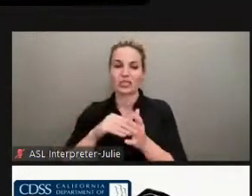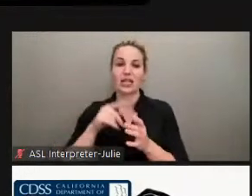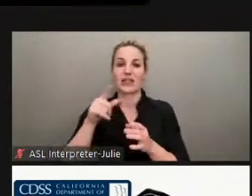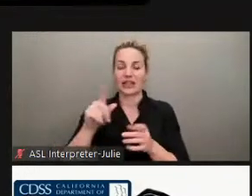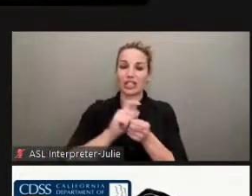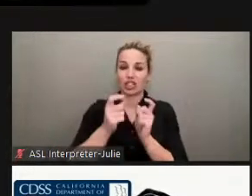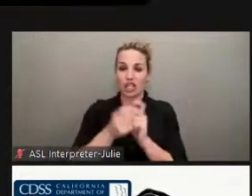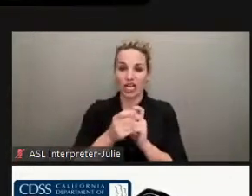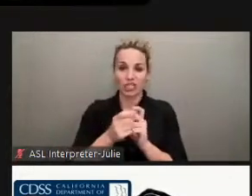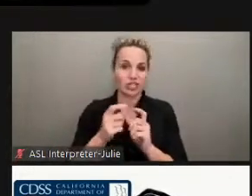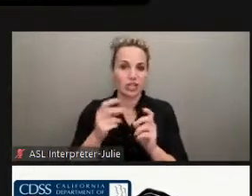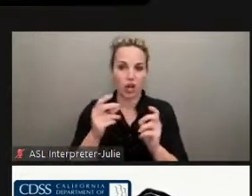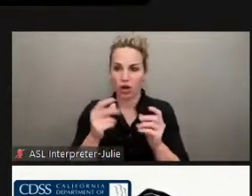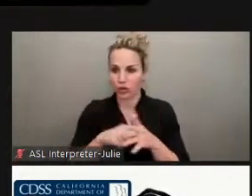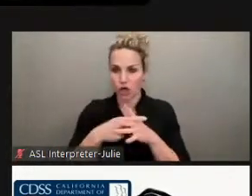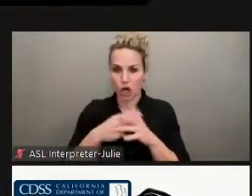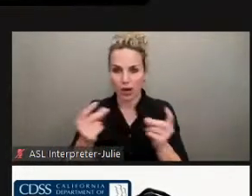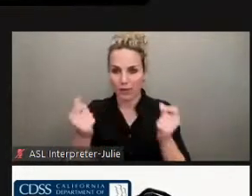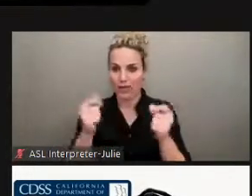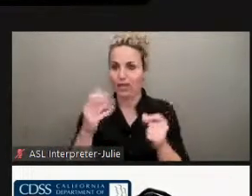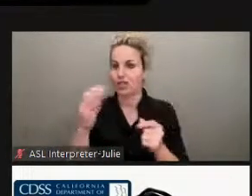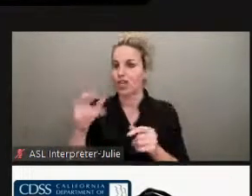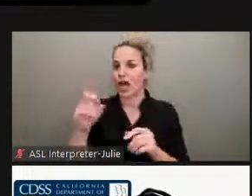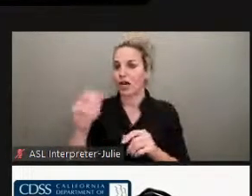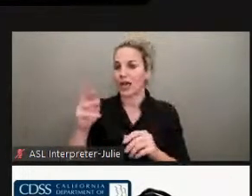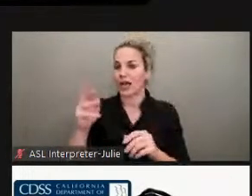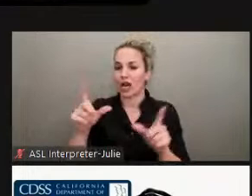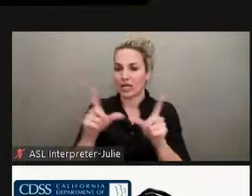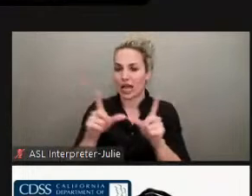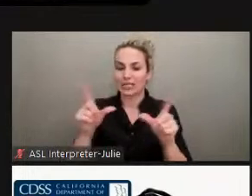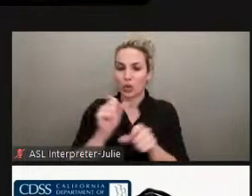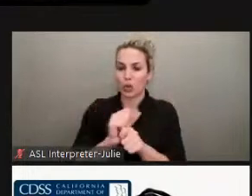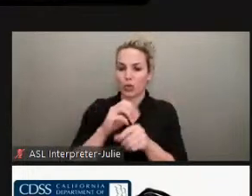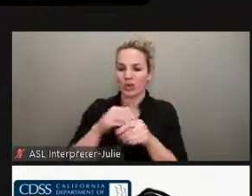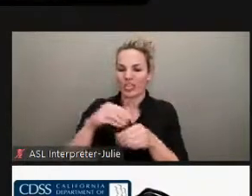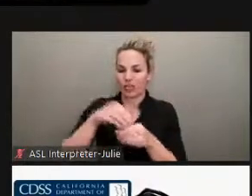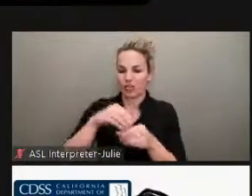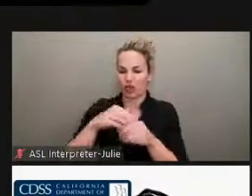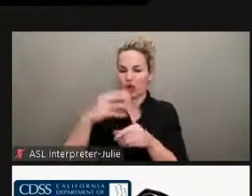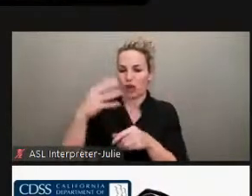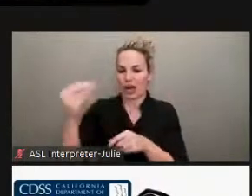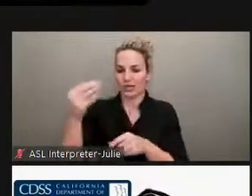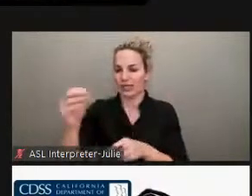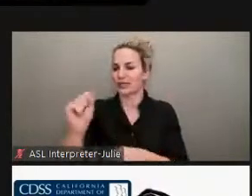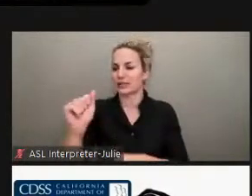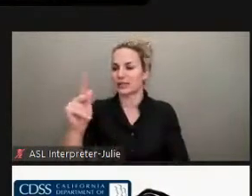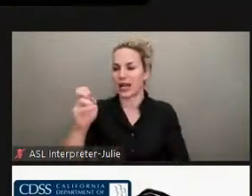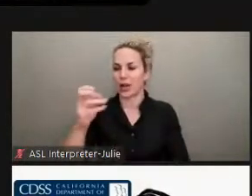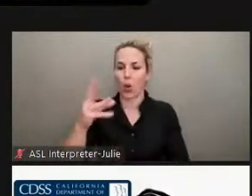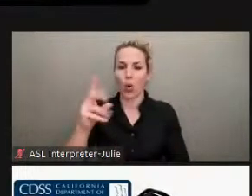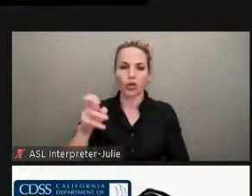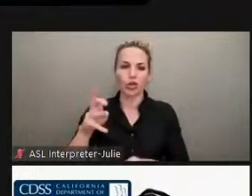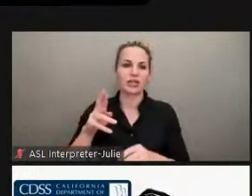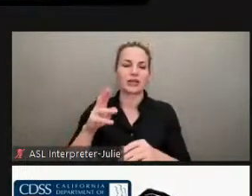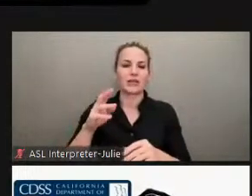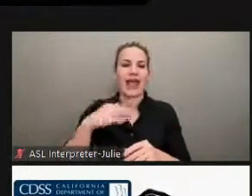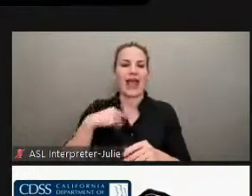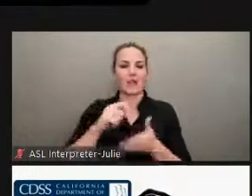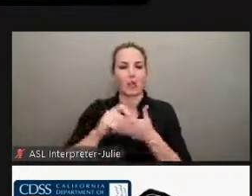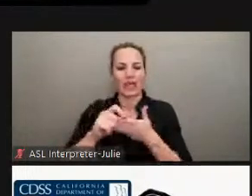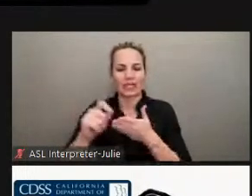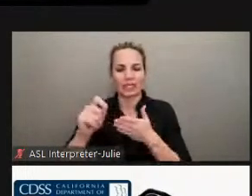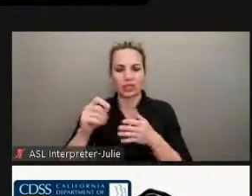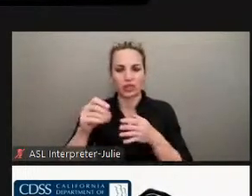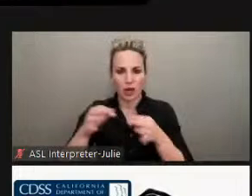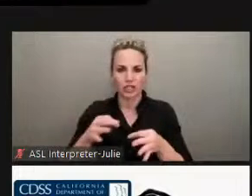effective immediately. Childcare licensing is currently working with internal and external stakeholders to develop written directives regarding